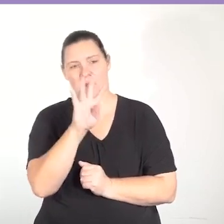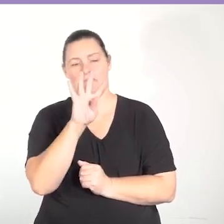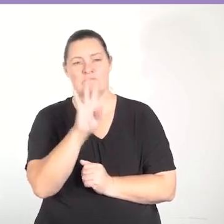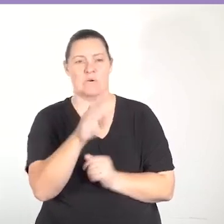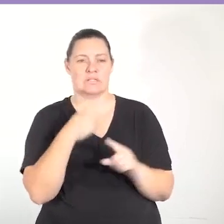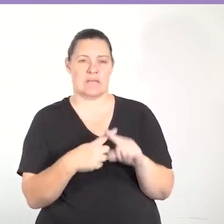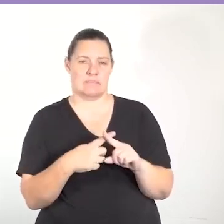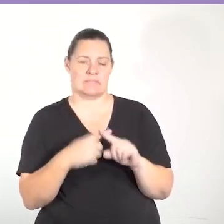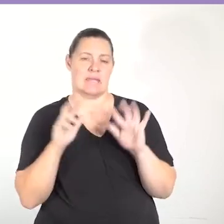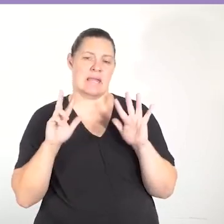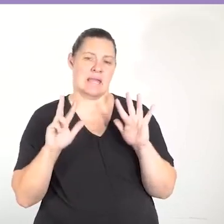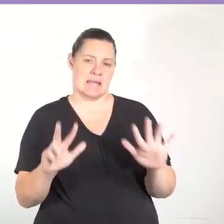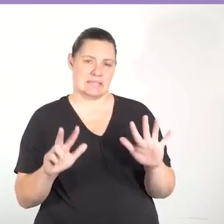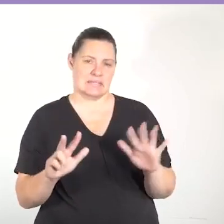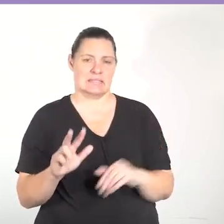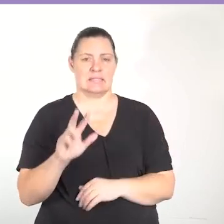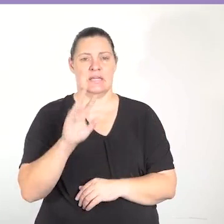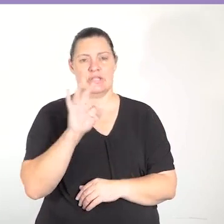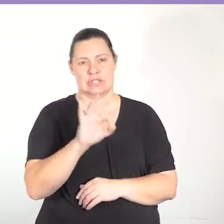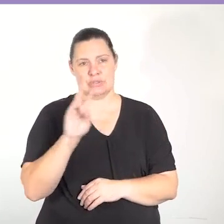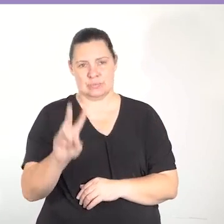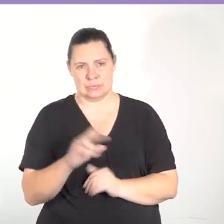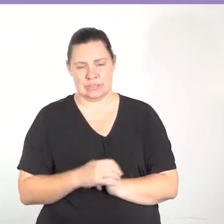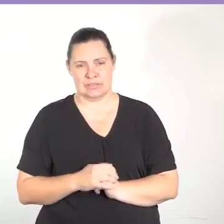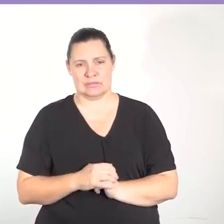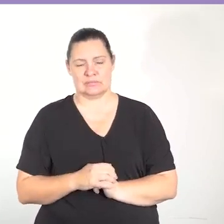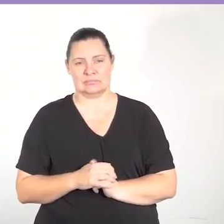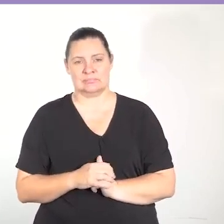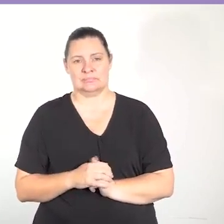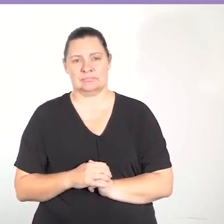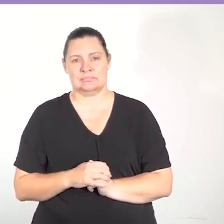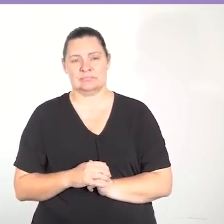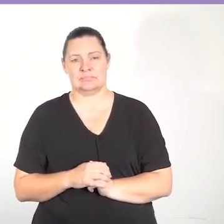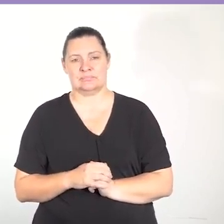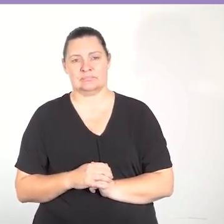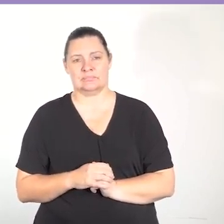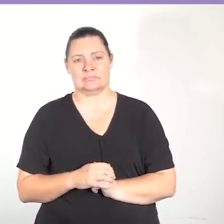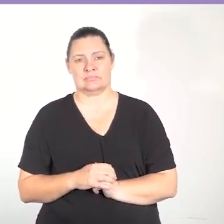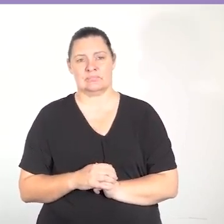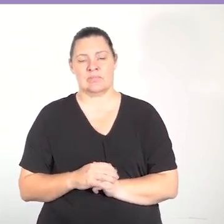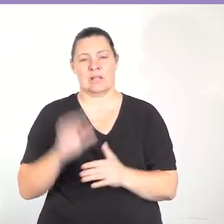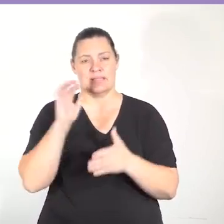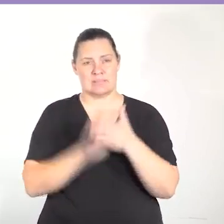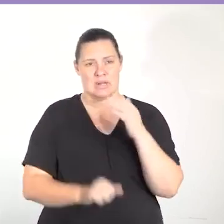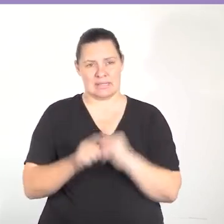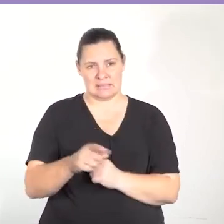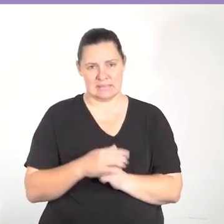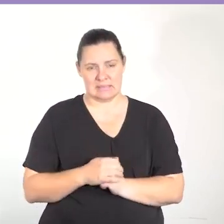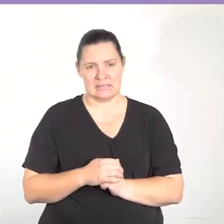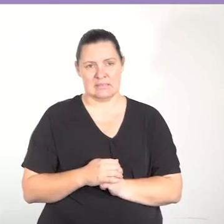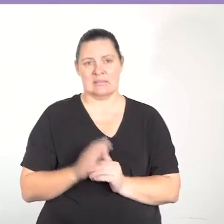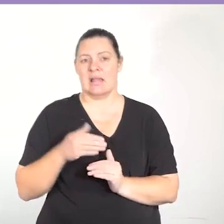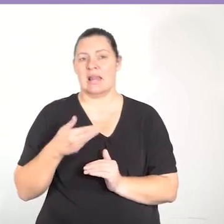that 4 times 8 is 32. So 8 times 4 is 32. We are going to subtract